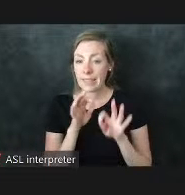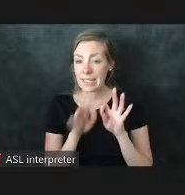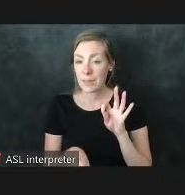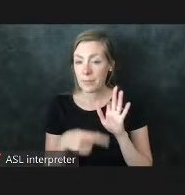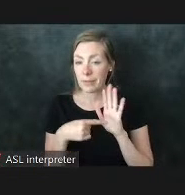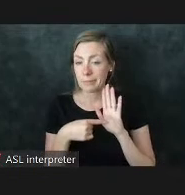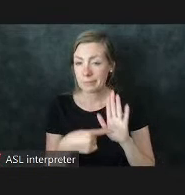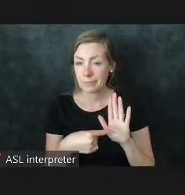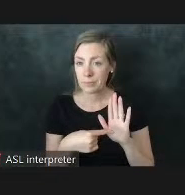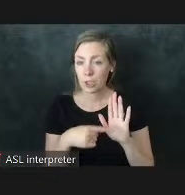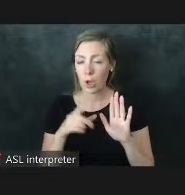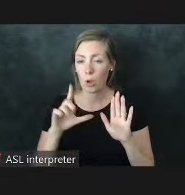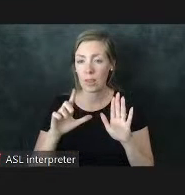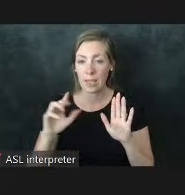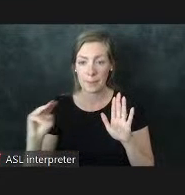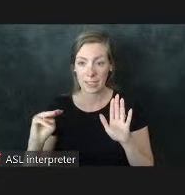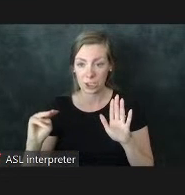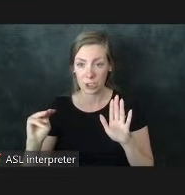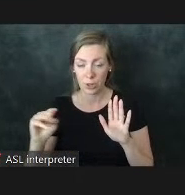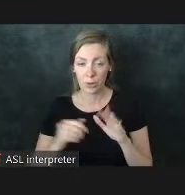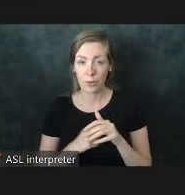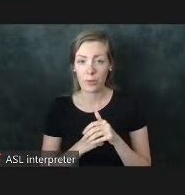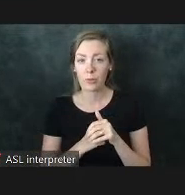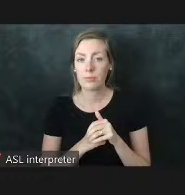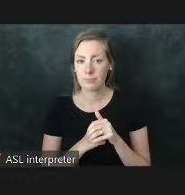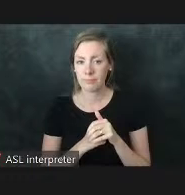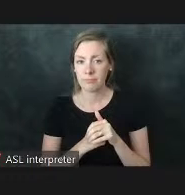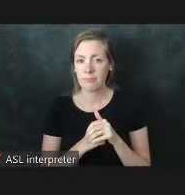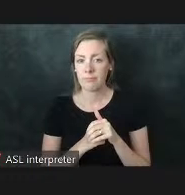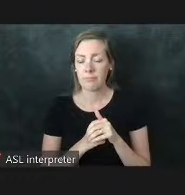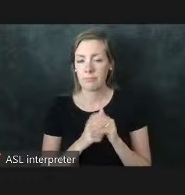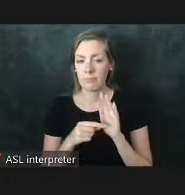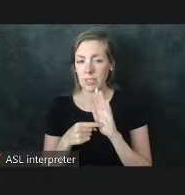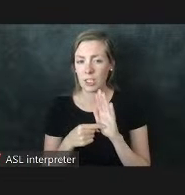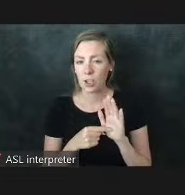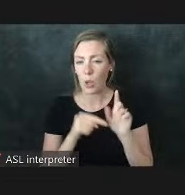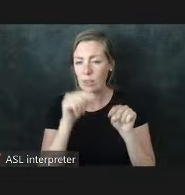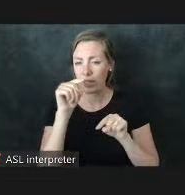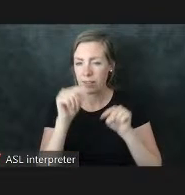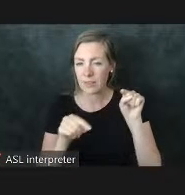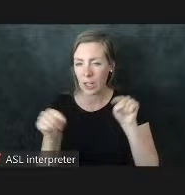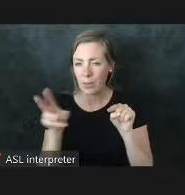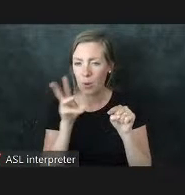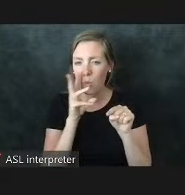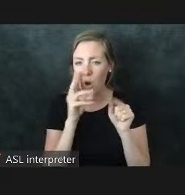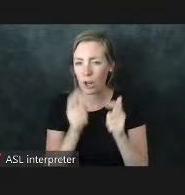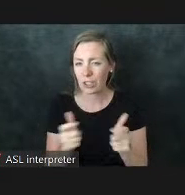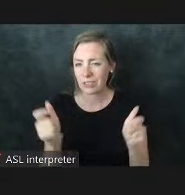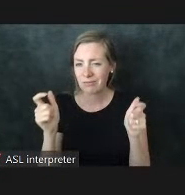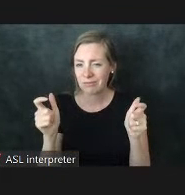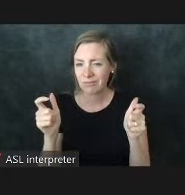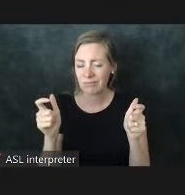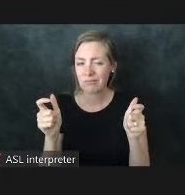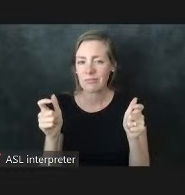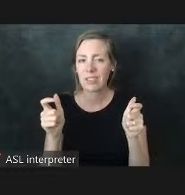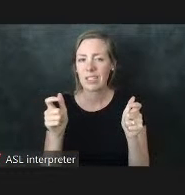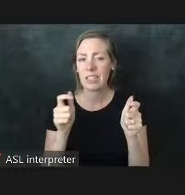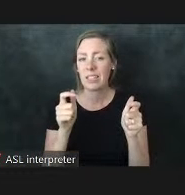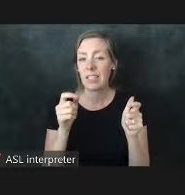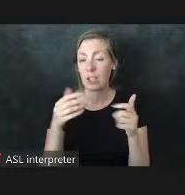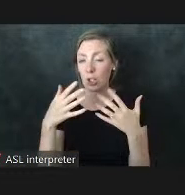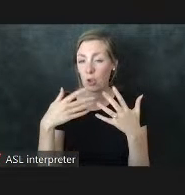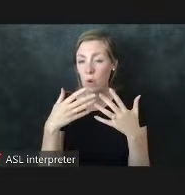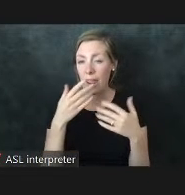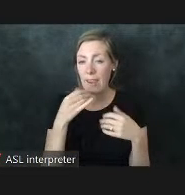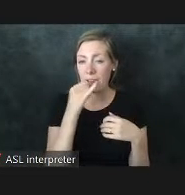cross-section of Lake Mendocino. It illustrates this variable water supply pool I was mentioning. That dashed gray